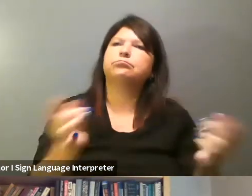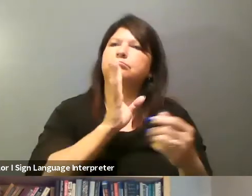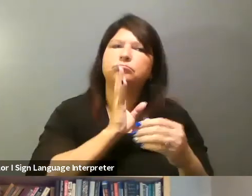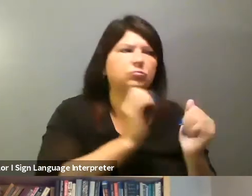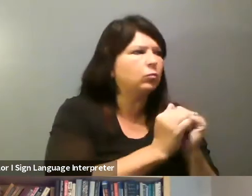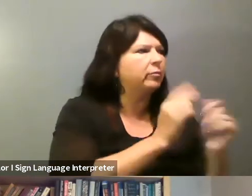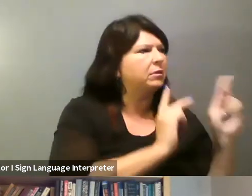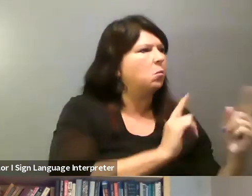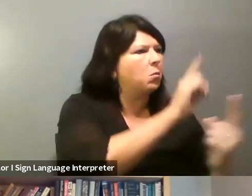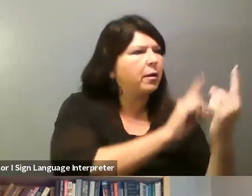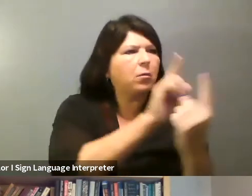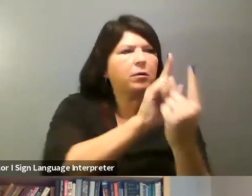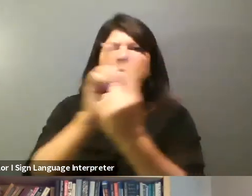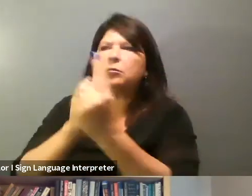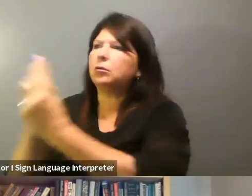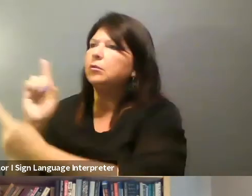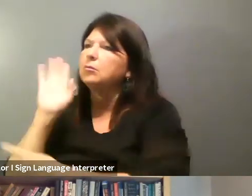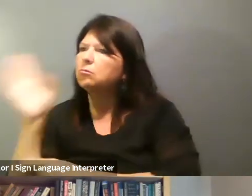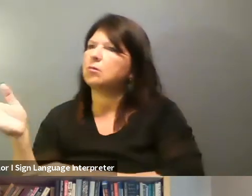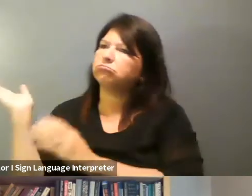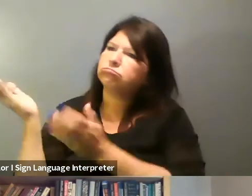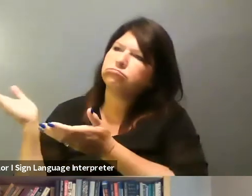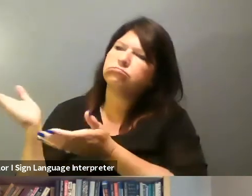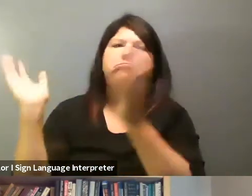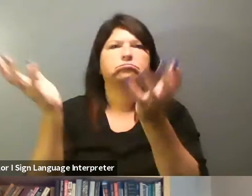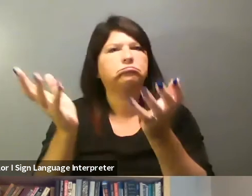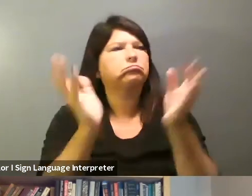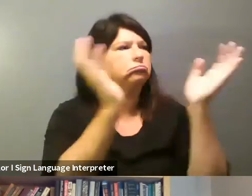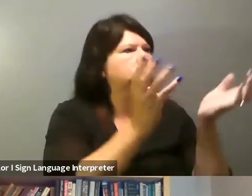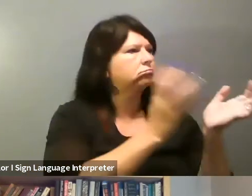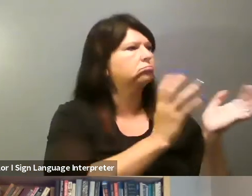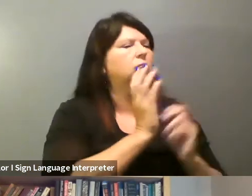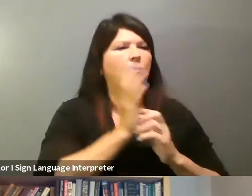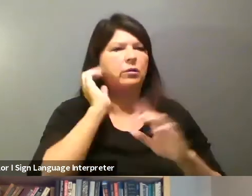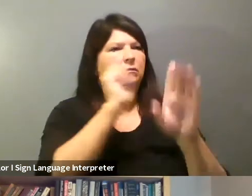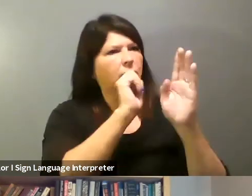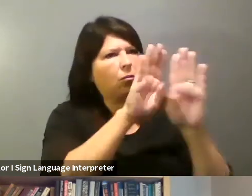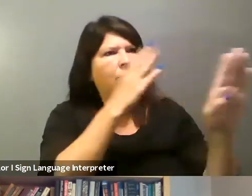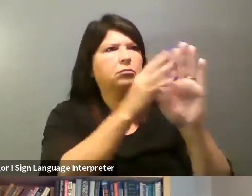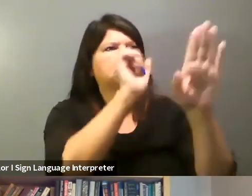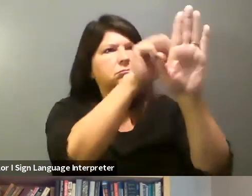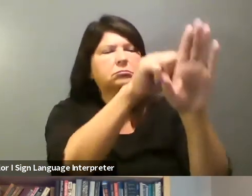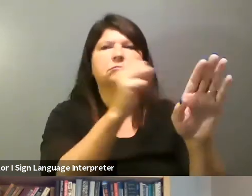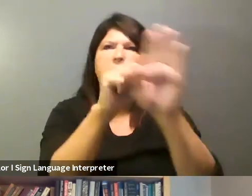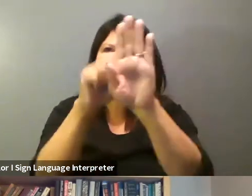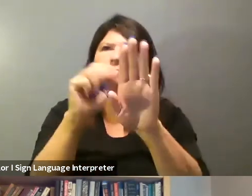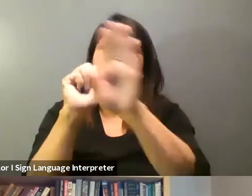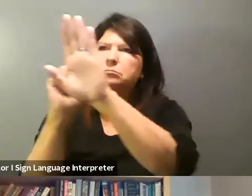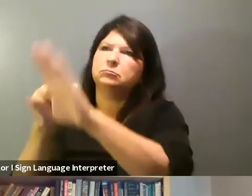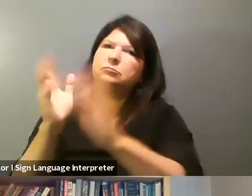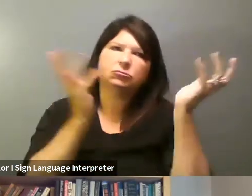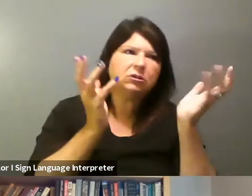And essentially, that's what we did. Talk to people and knock on doors. We talked to people there and engage